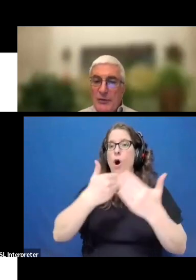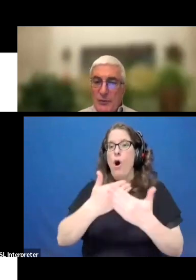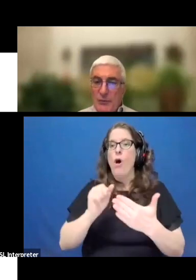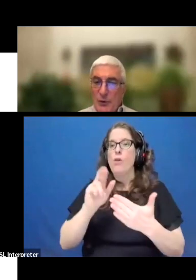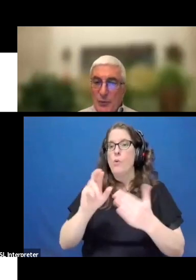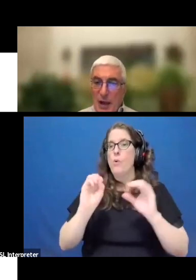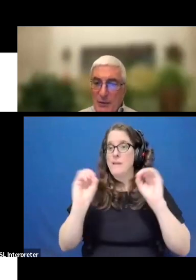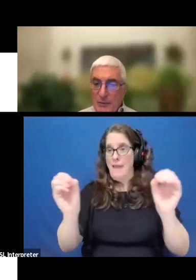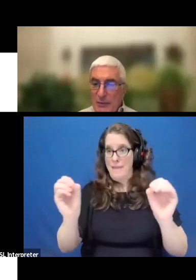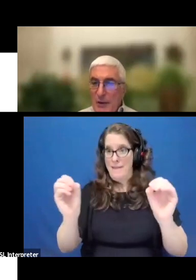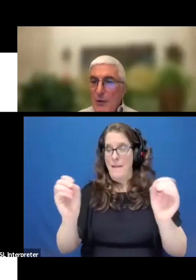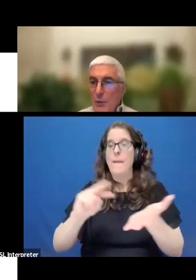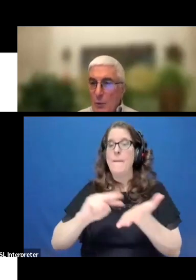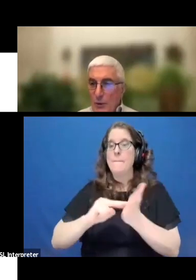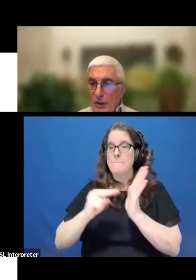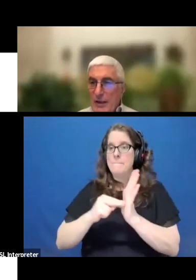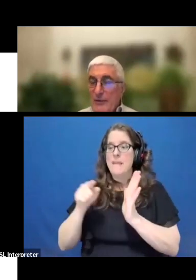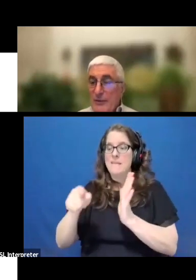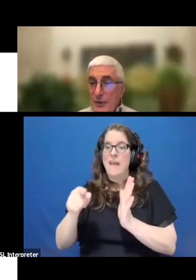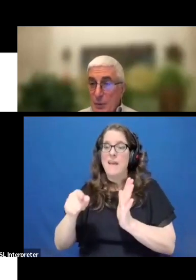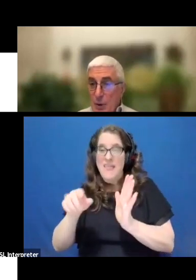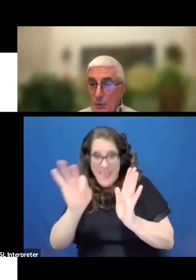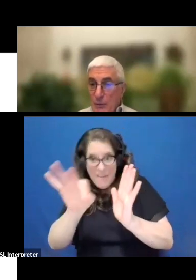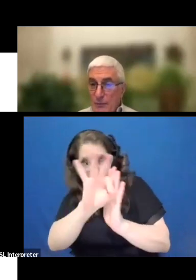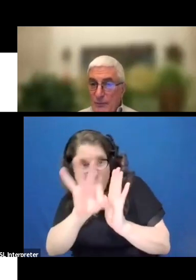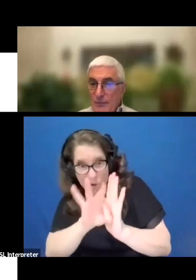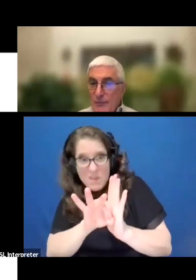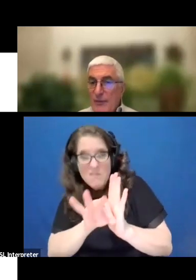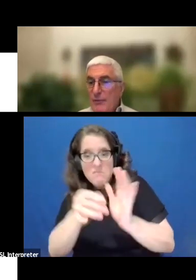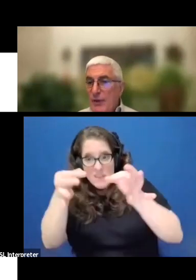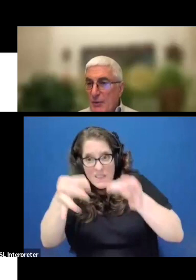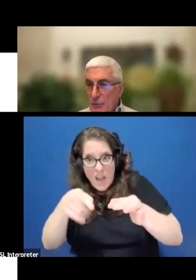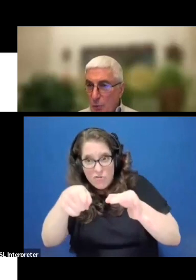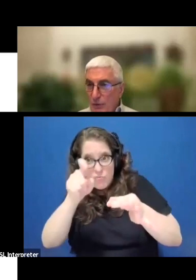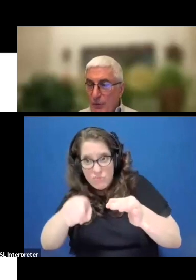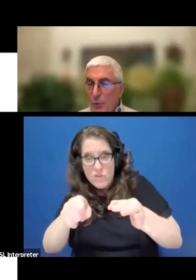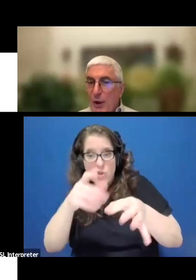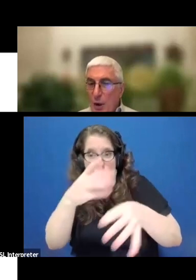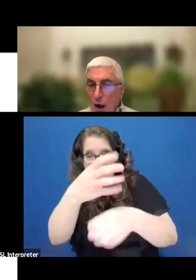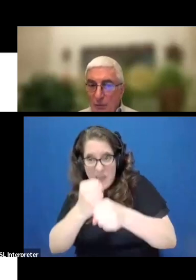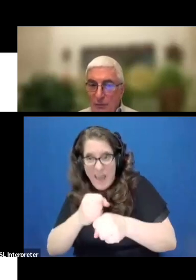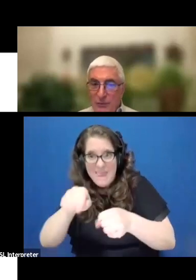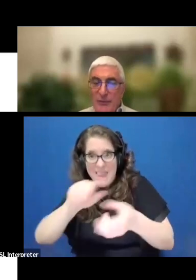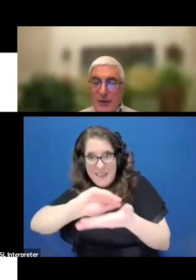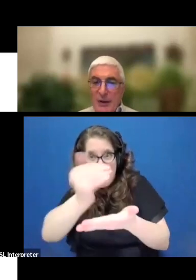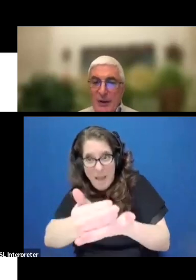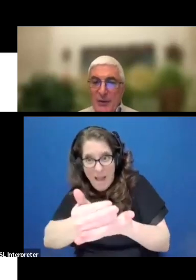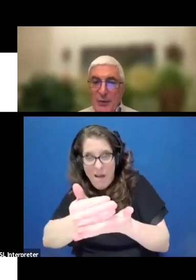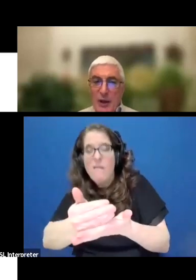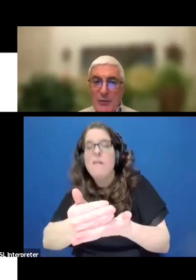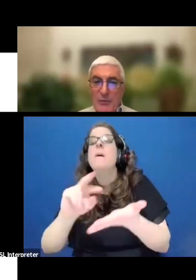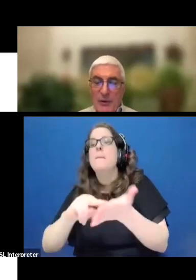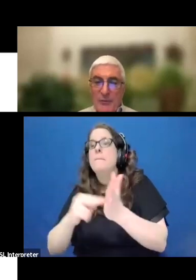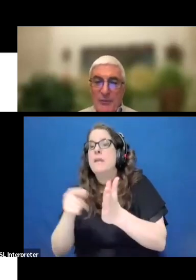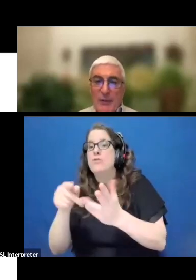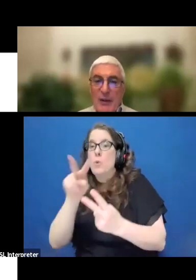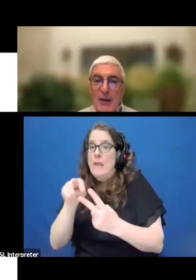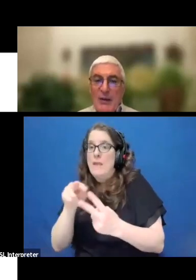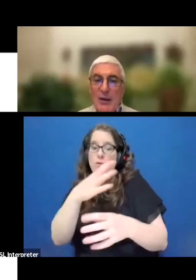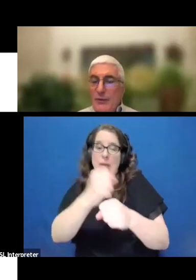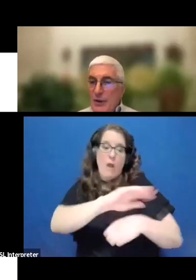person gets the full amount or they get 0 if they have worked their way off the